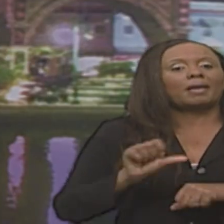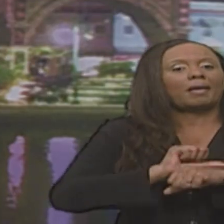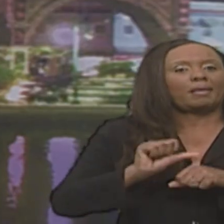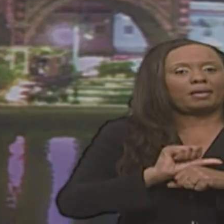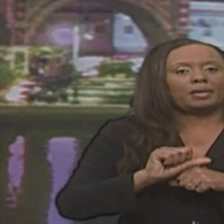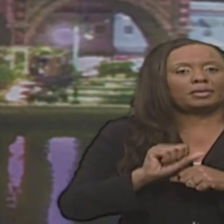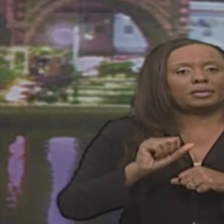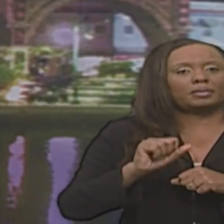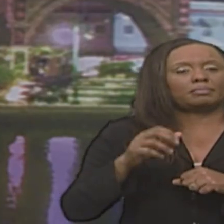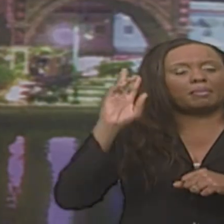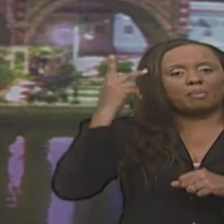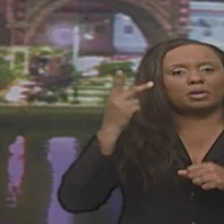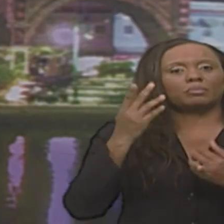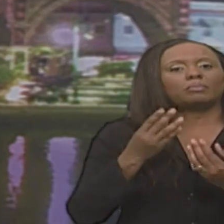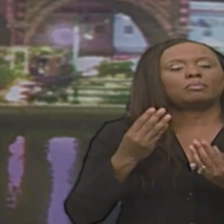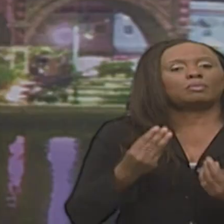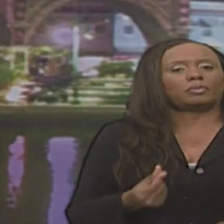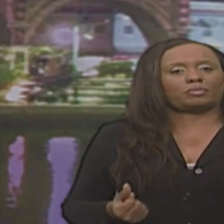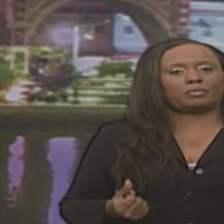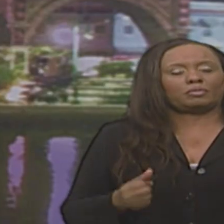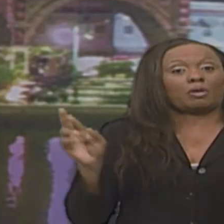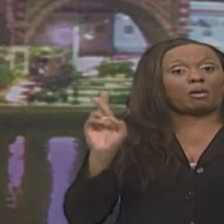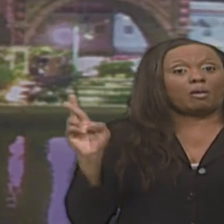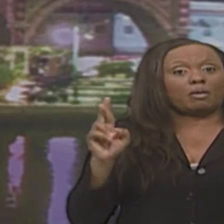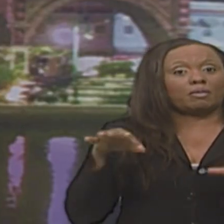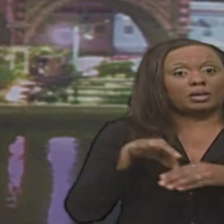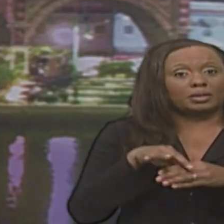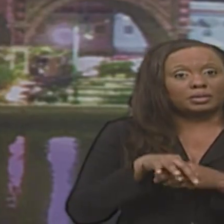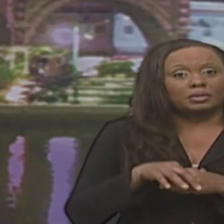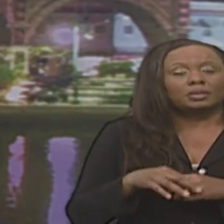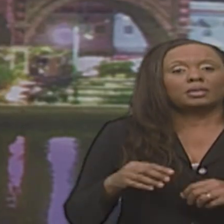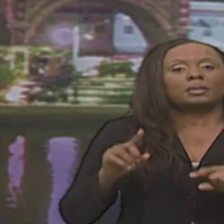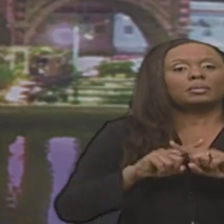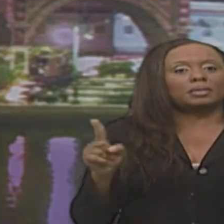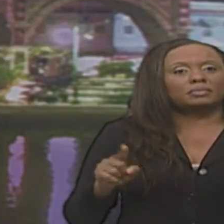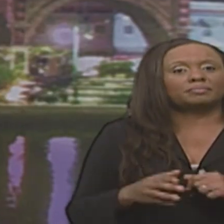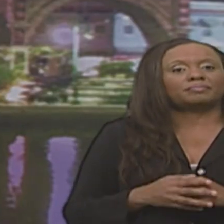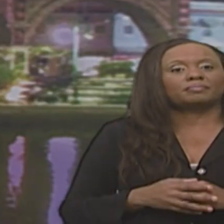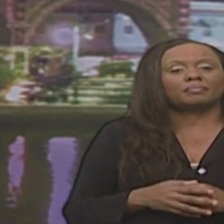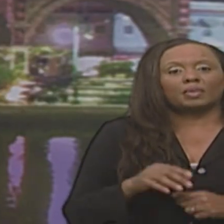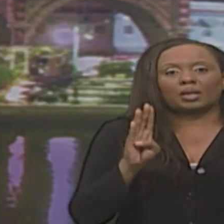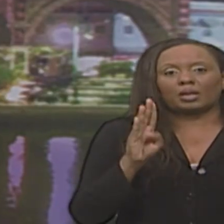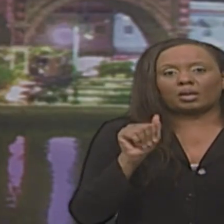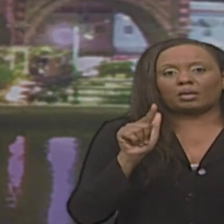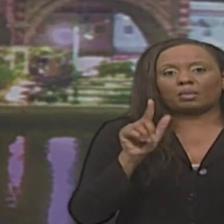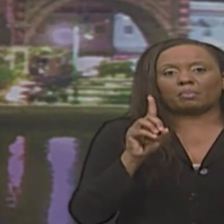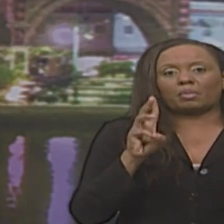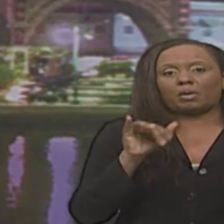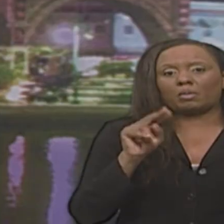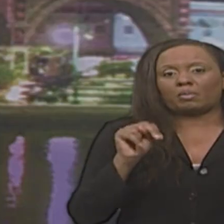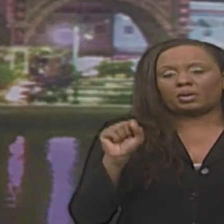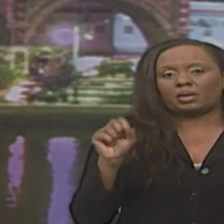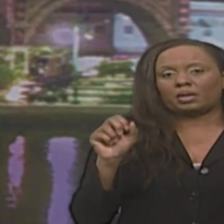dissolution was made, opposition leader and former Prime Minister Baldwin Spencer said farewell to the House of Representatives for the last time.